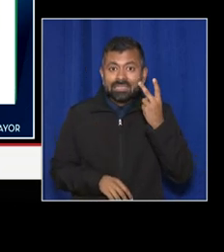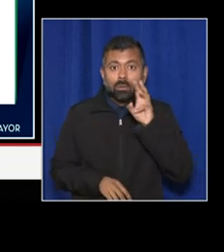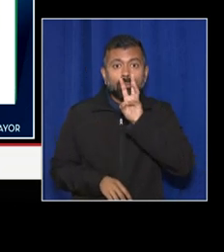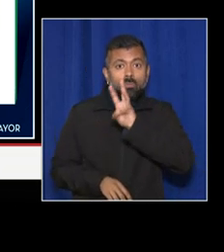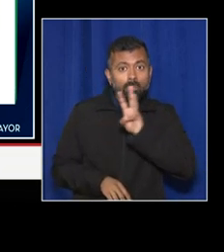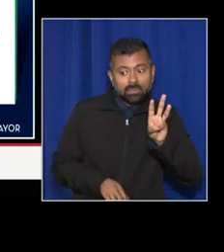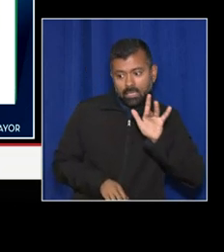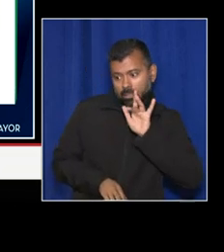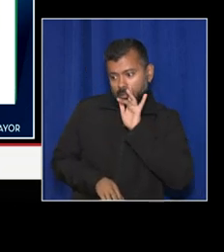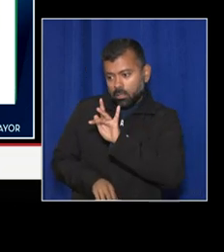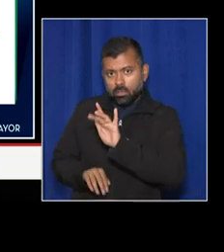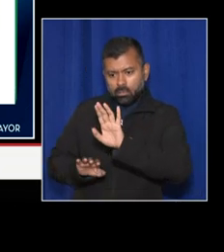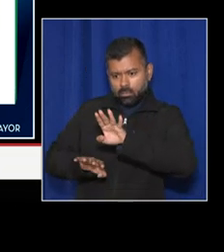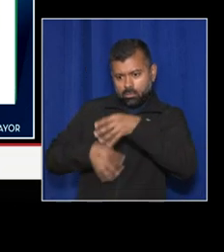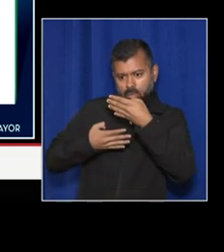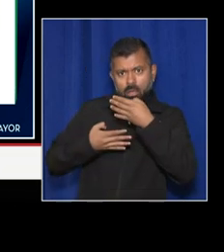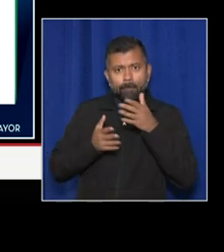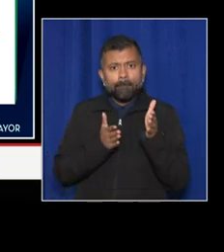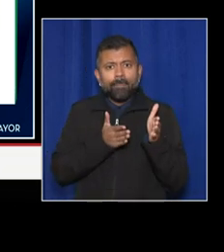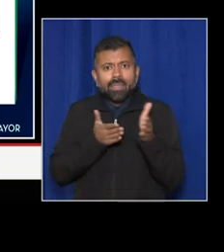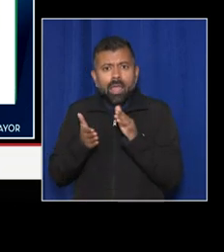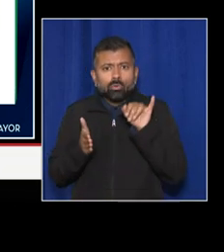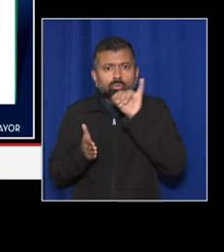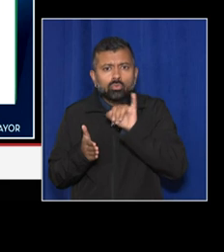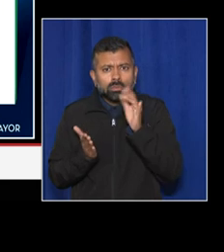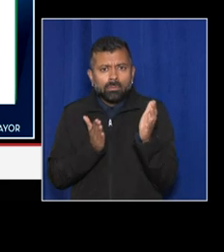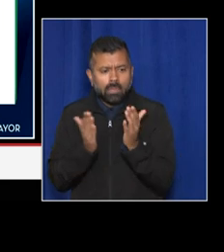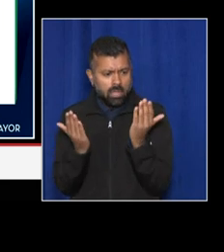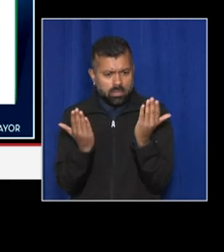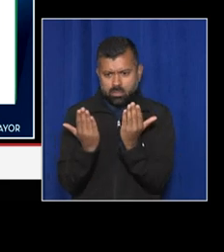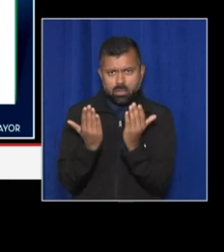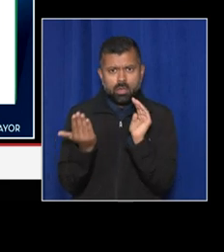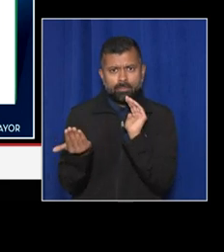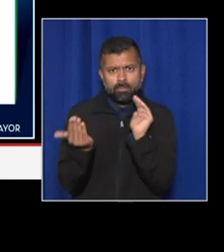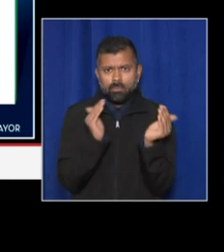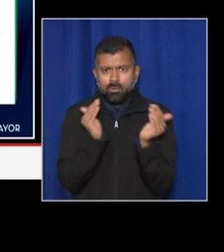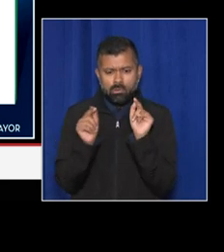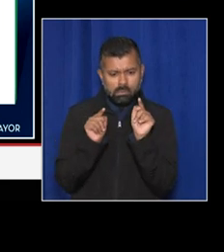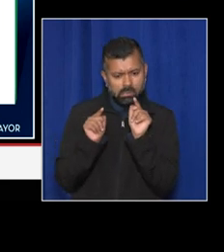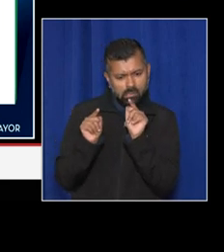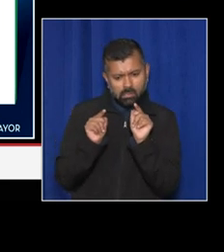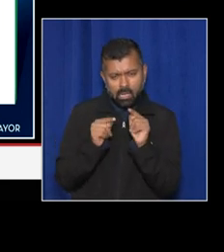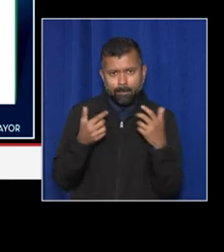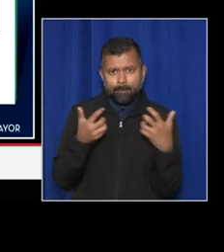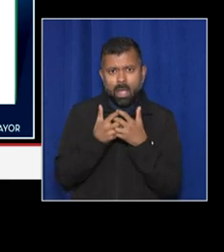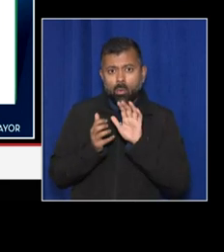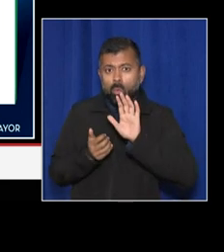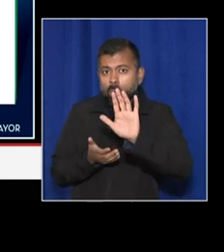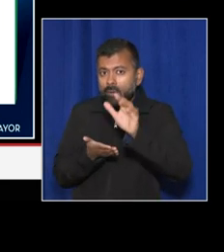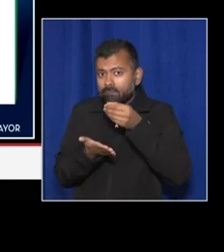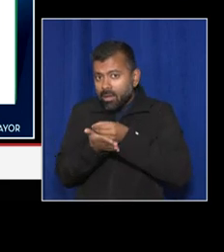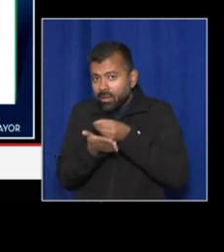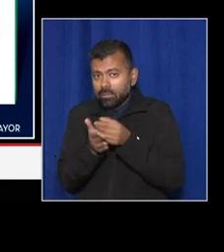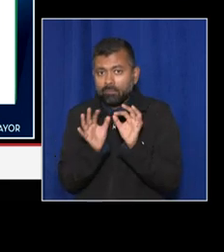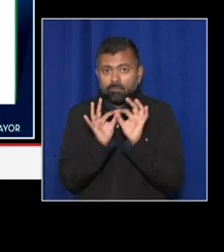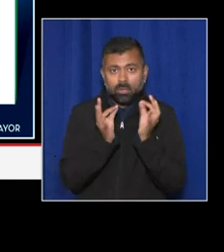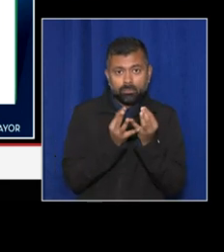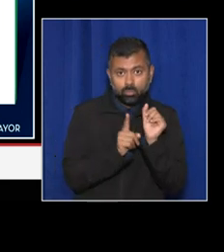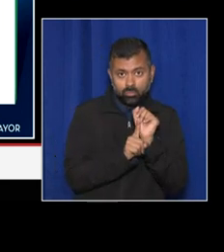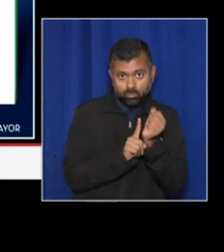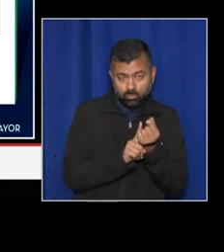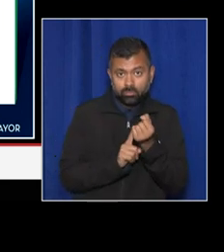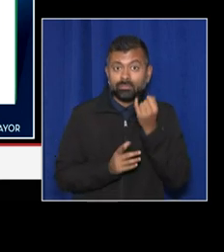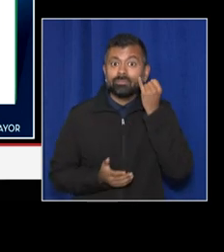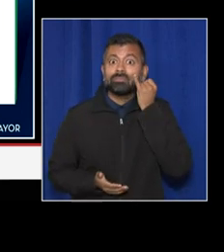finally, there are subsidies offered for those who are struggling to make ends meet to be able to afford the premiums. And you can get premiums for as